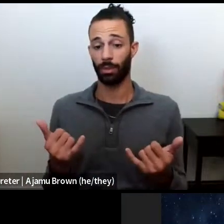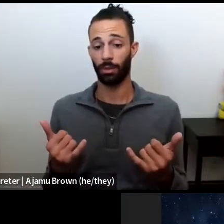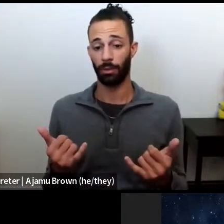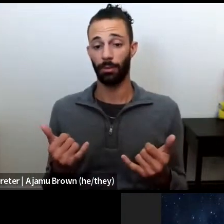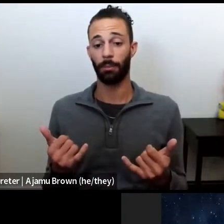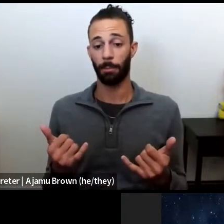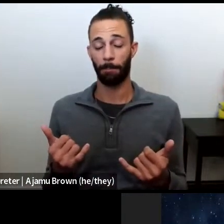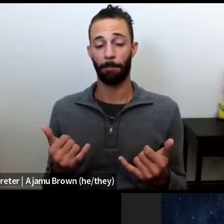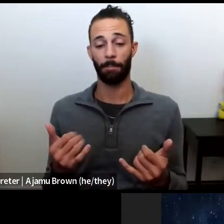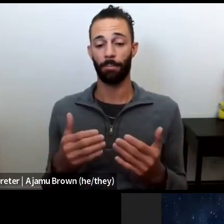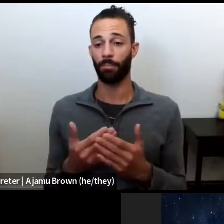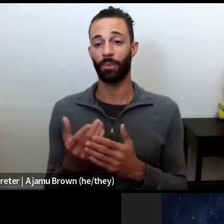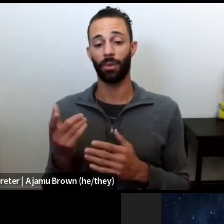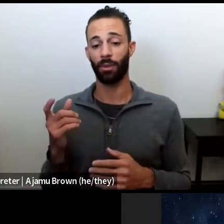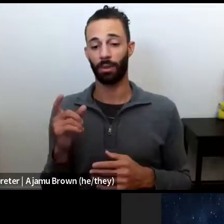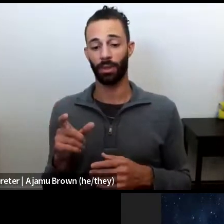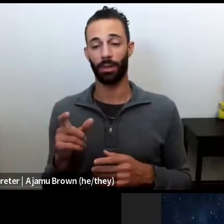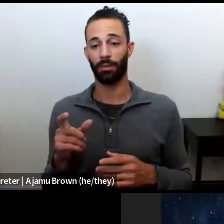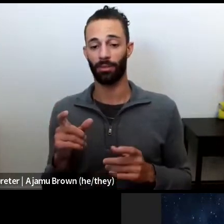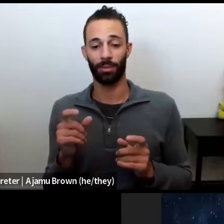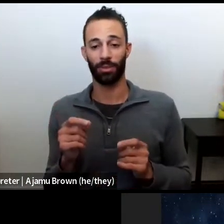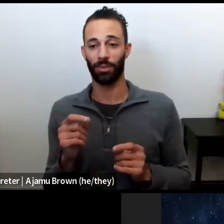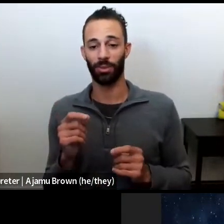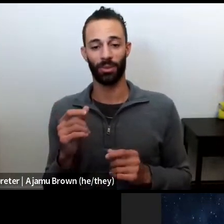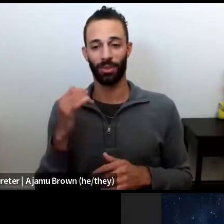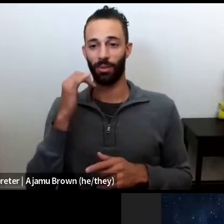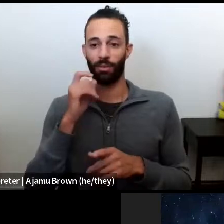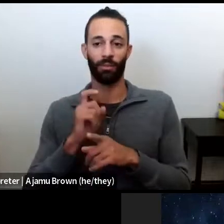all I have to do is kind of make a phone call